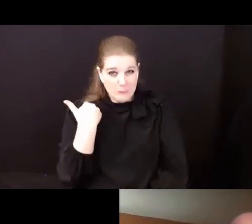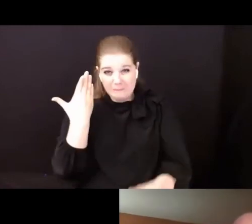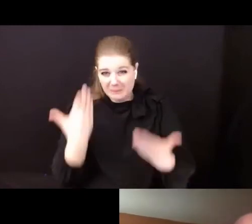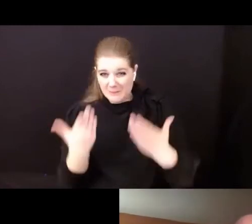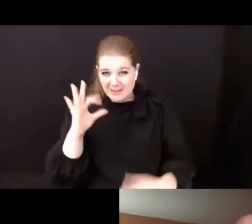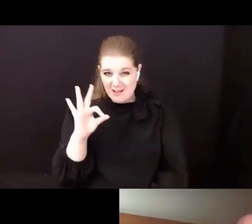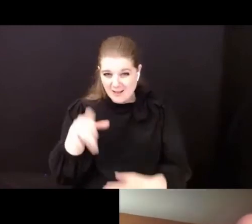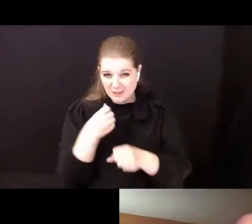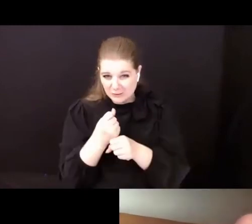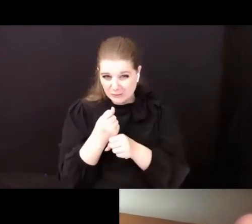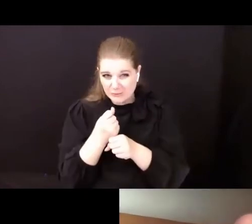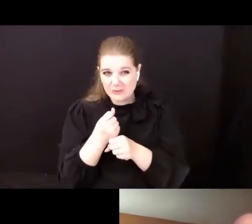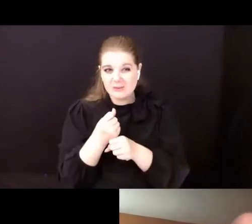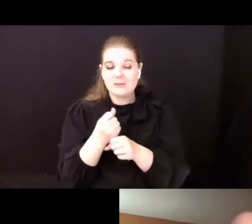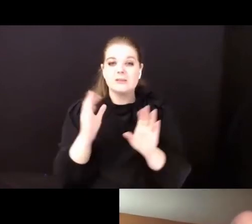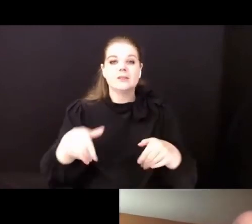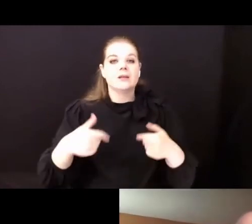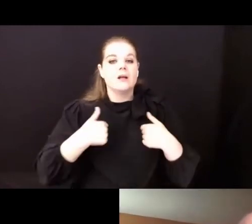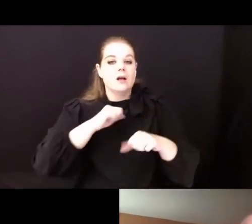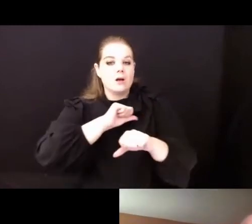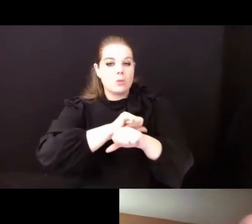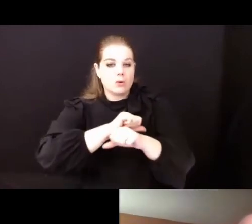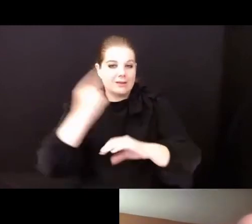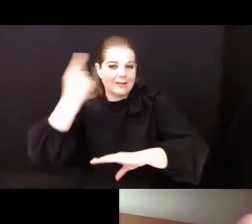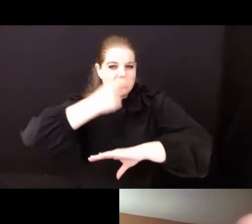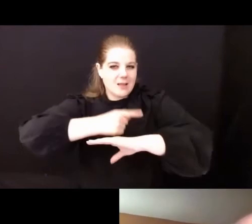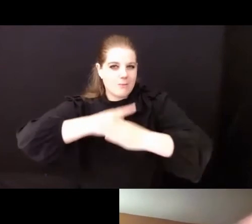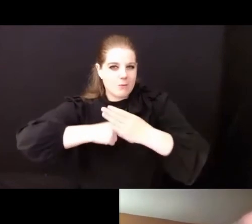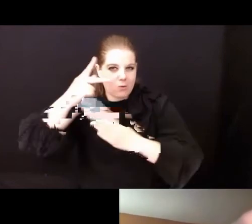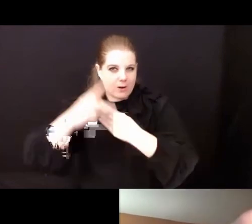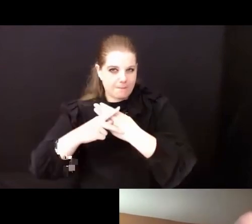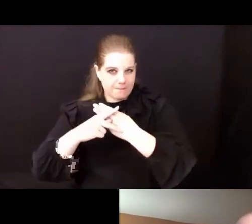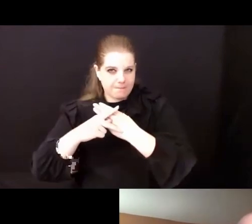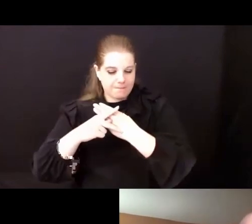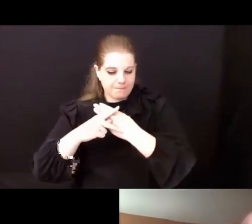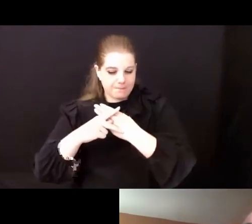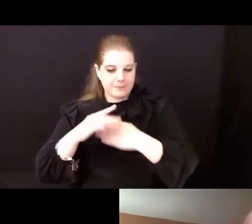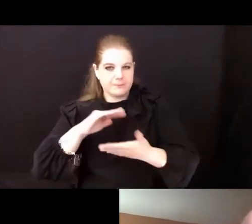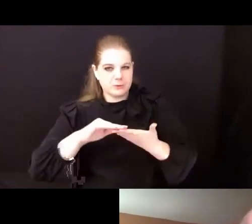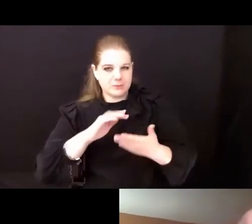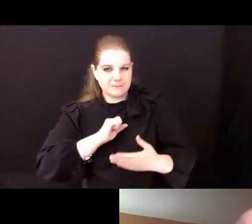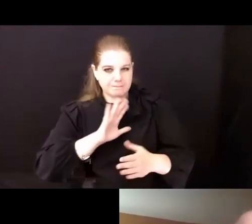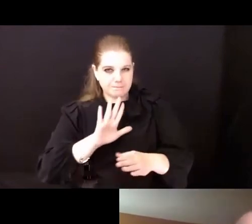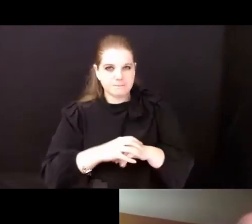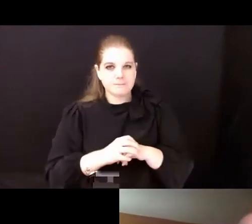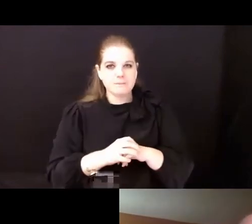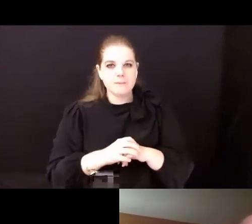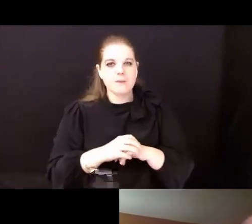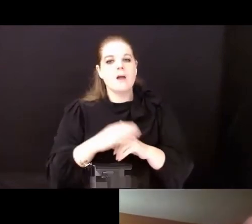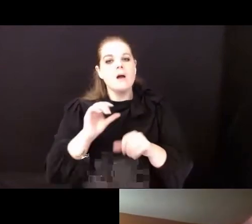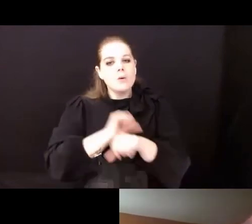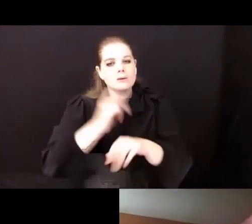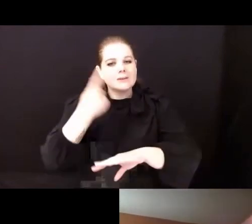when I worked at the day program here, excuse me, here in St.